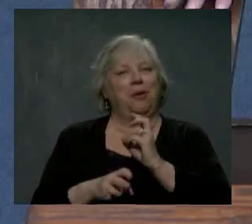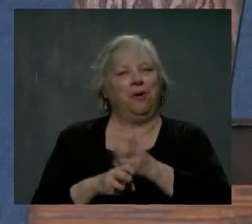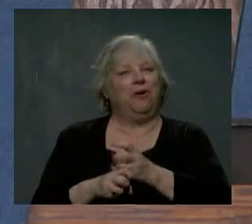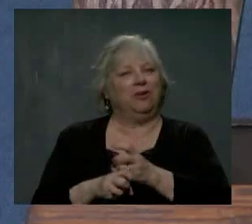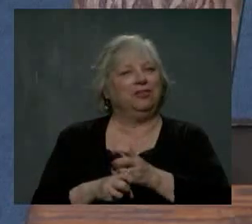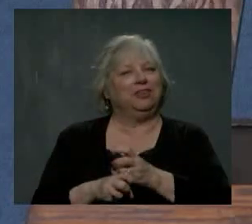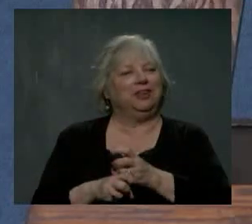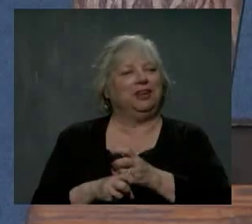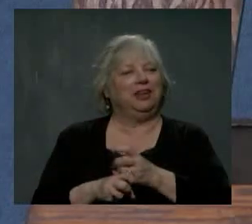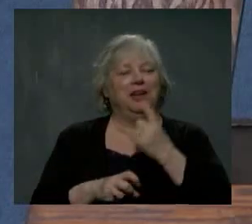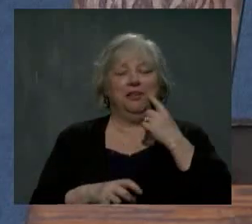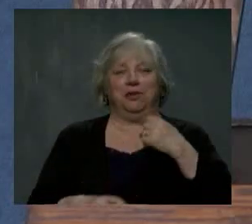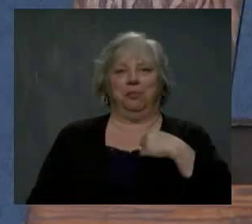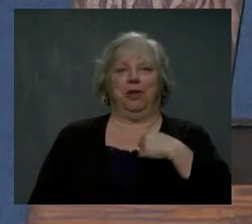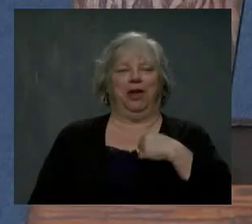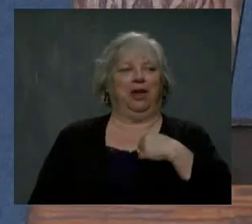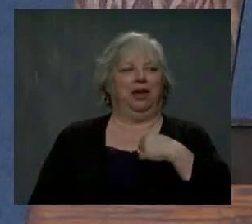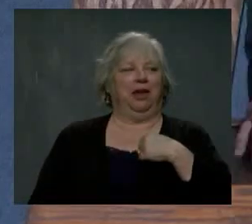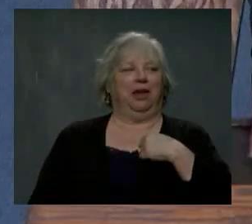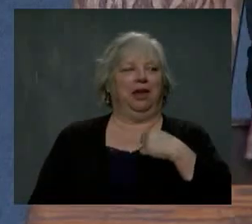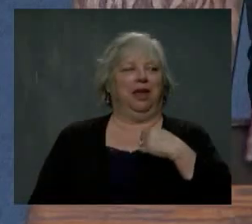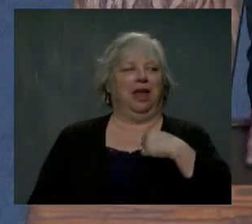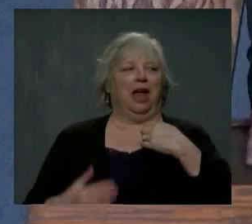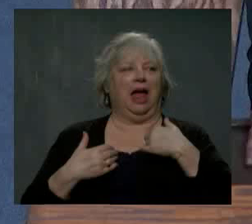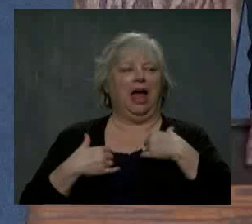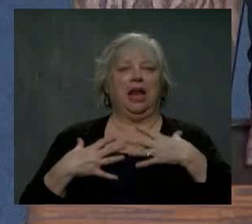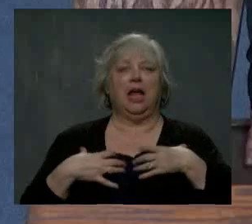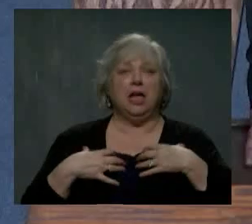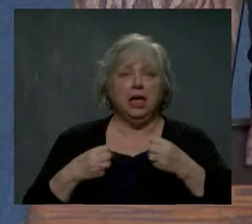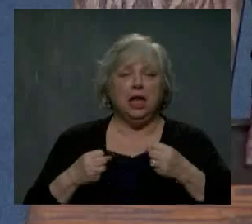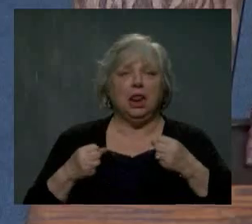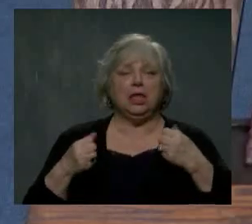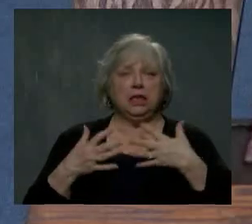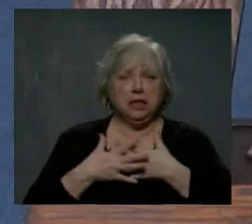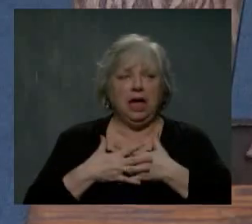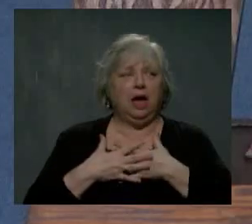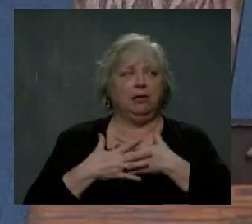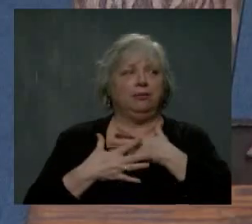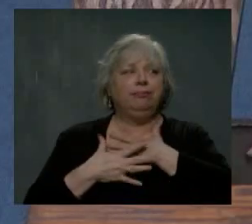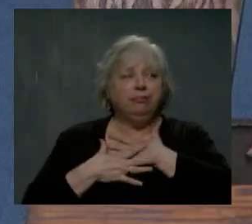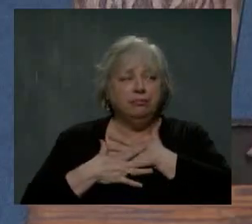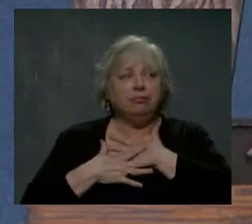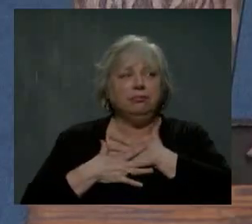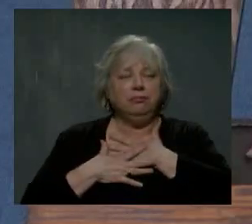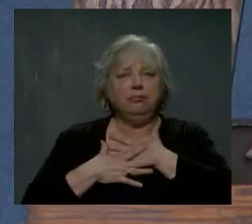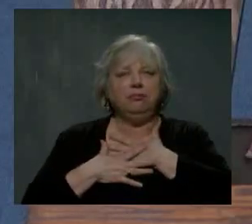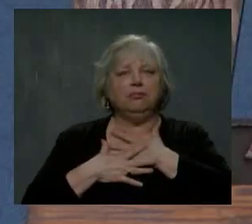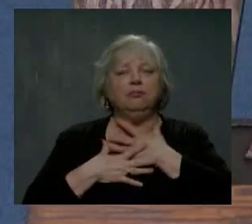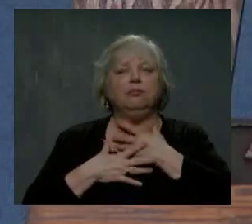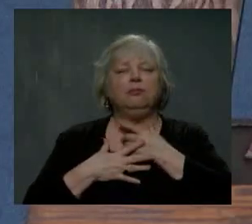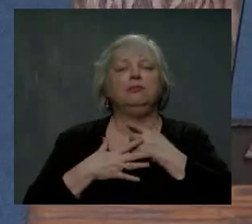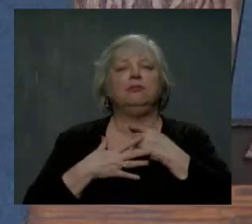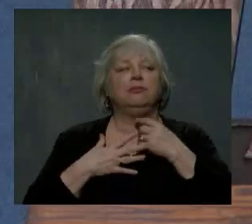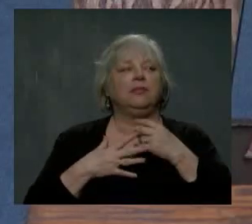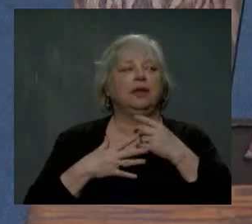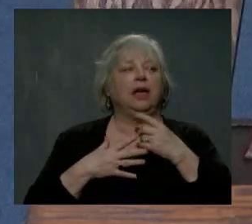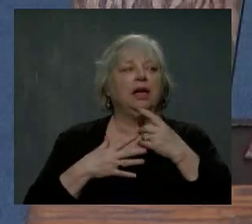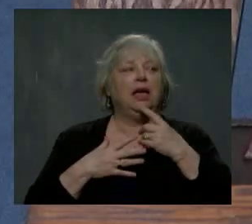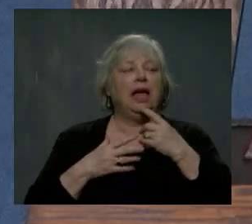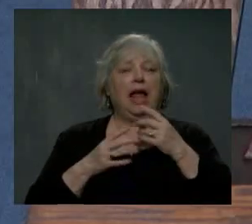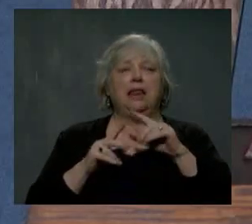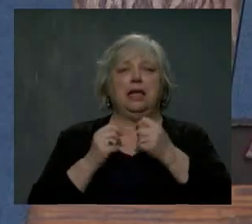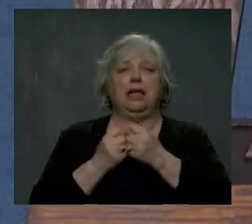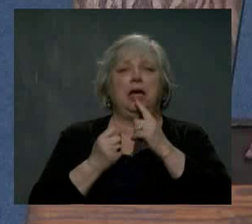for me. I had a health scare, and the team really came